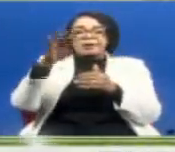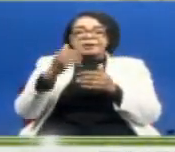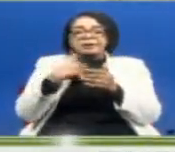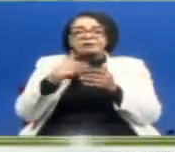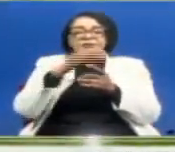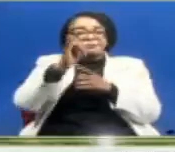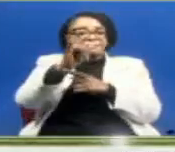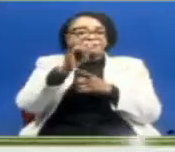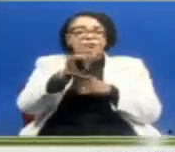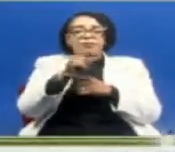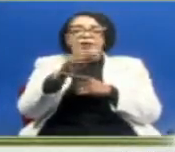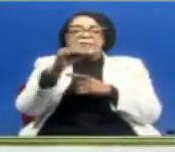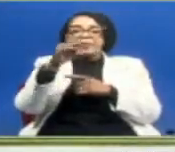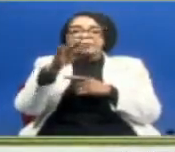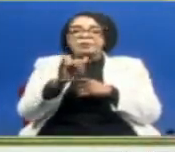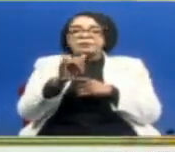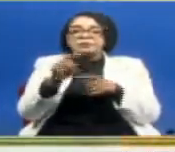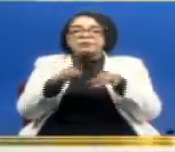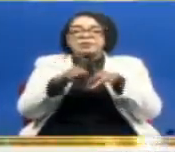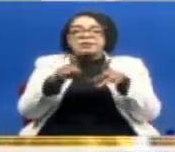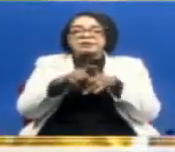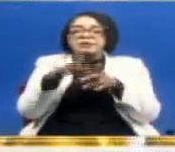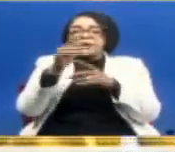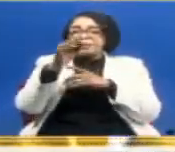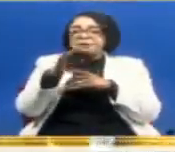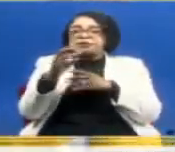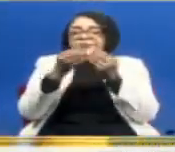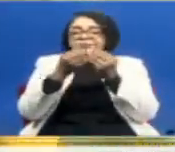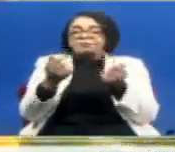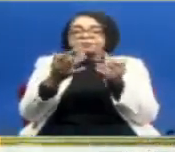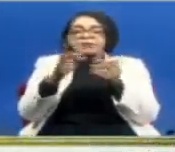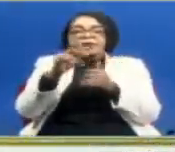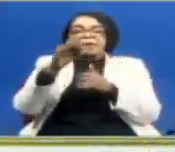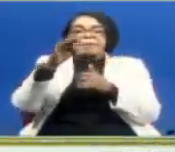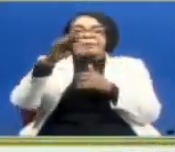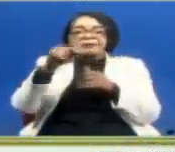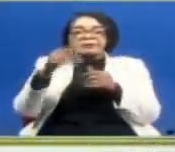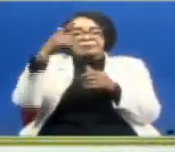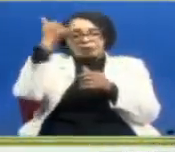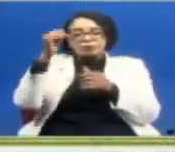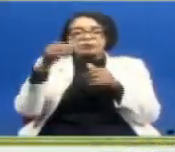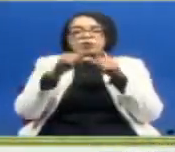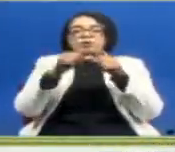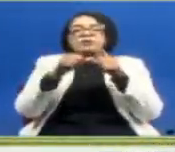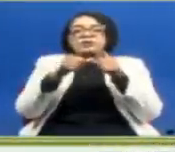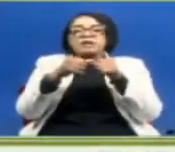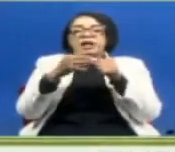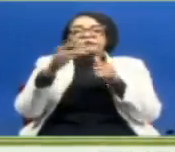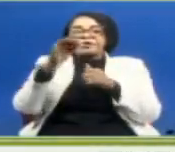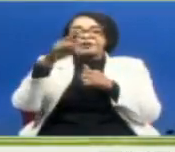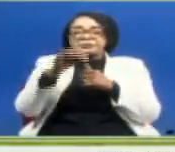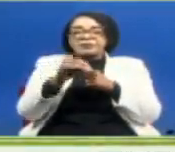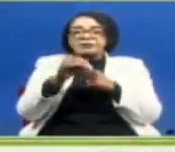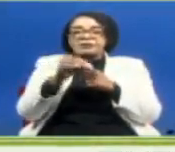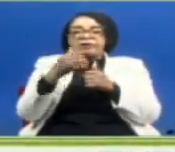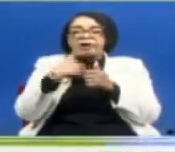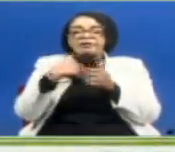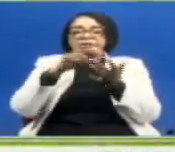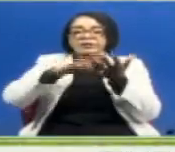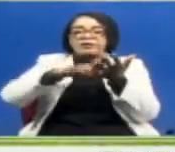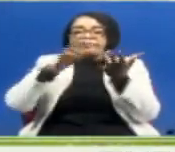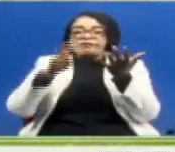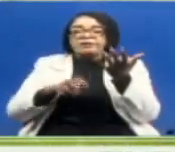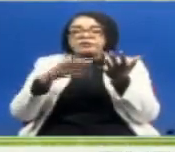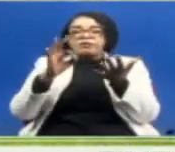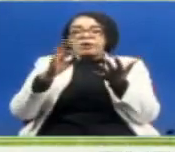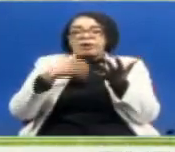proved to be their undoing, as they were reduced to 5 men at one point due to constant infringements. The numerical disadvantage gifted the host